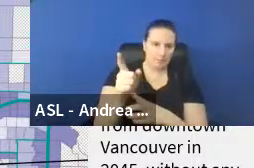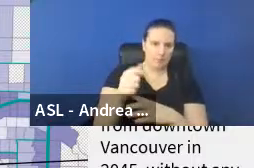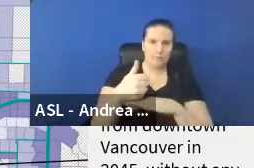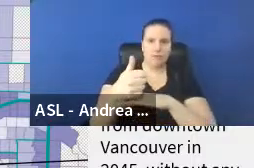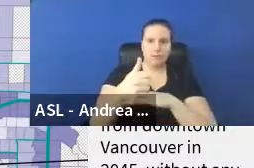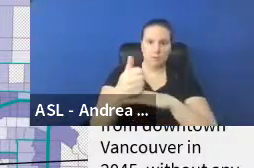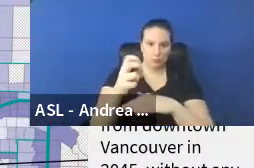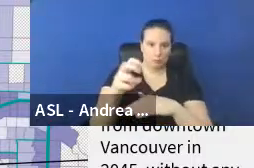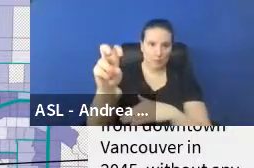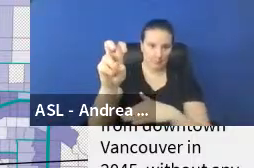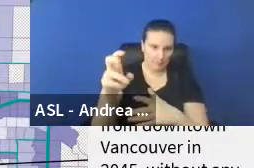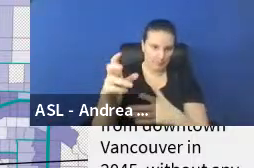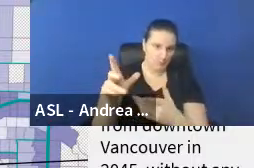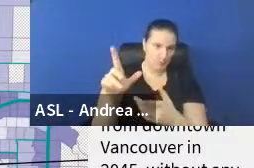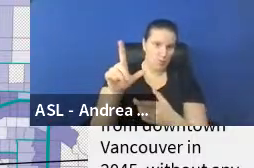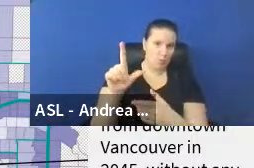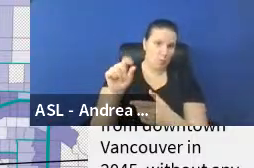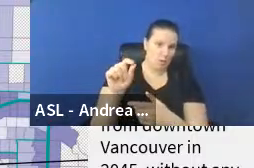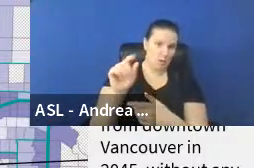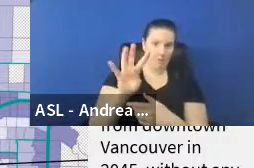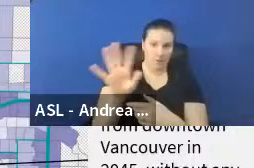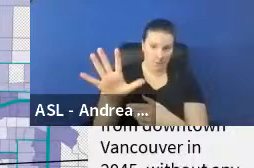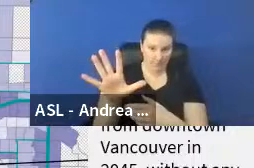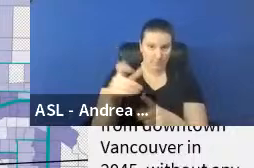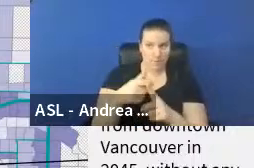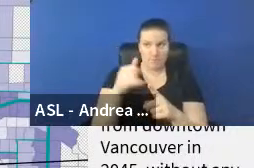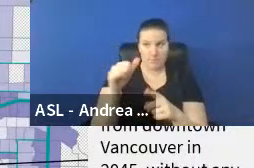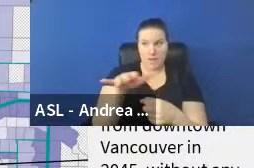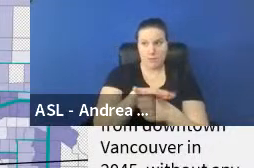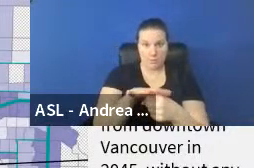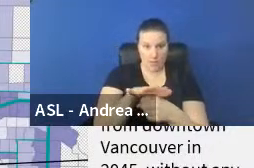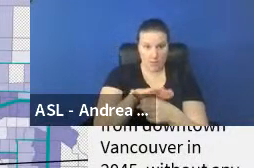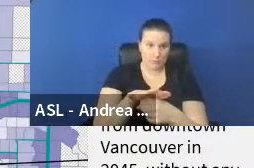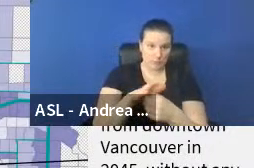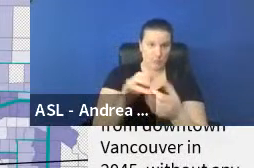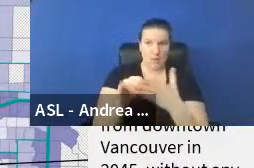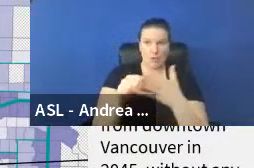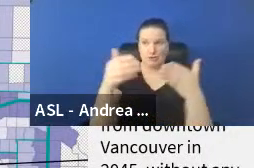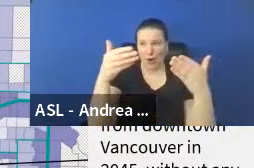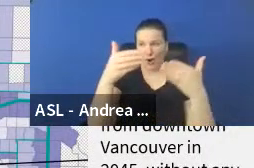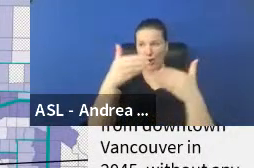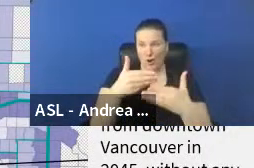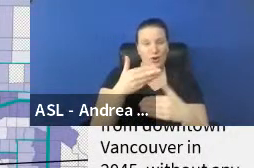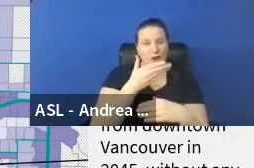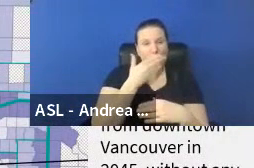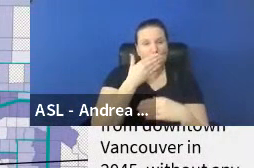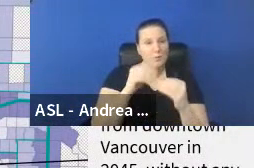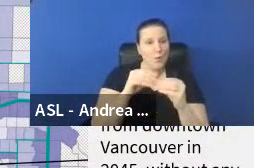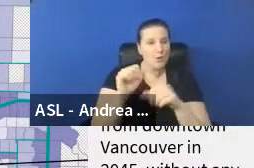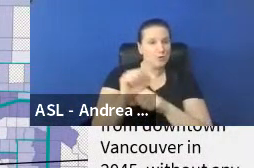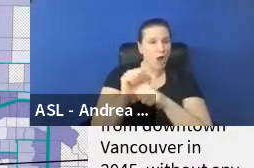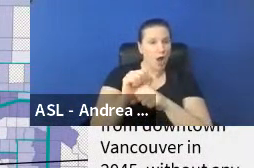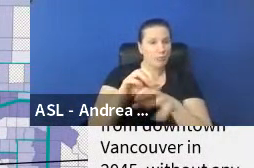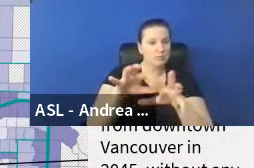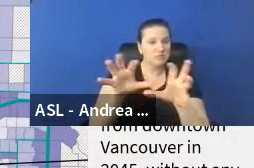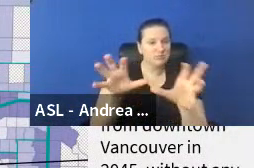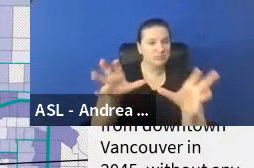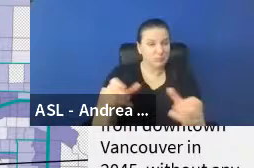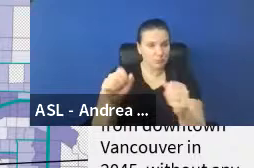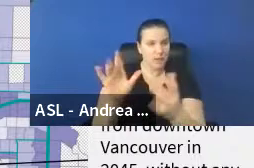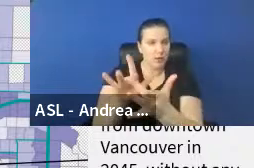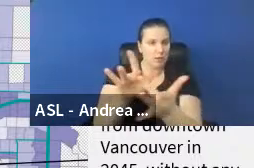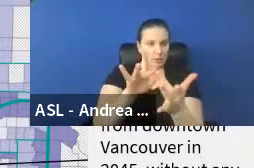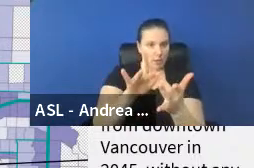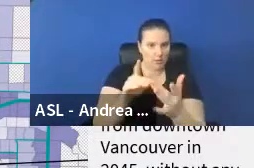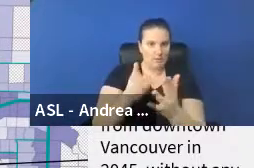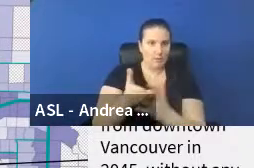trip in 2045 from that location, the darker the color, the more jobs you'd be able to reach if